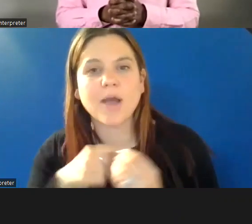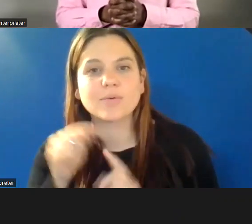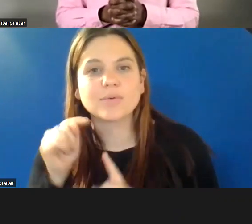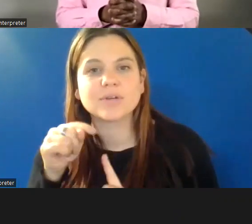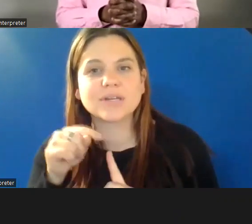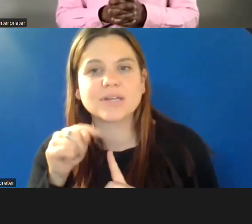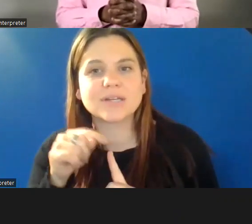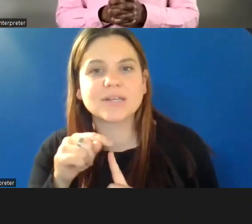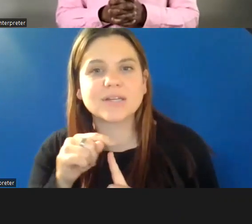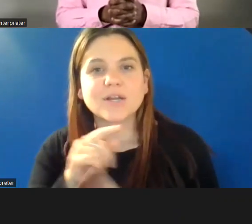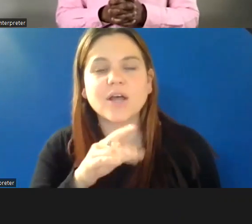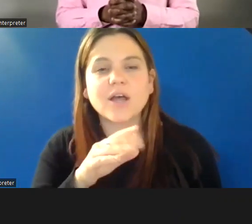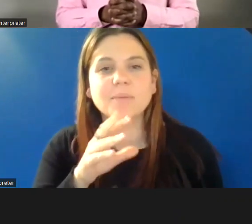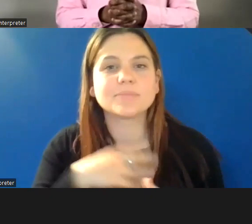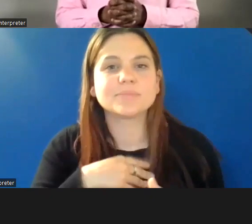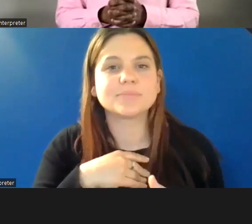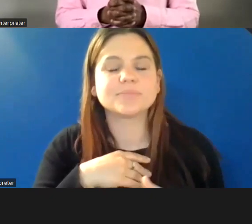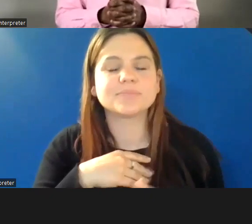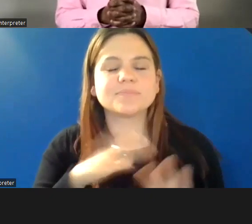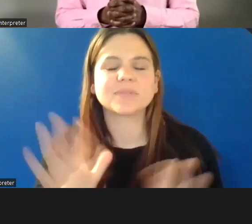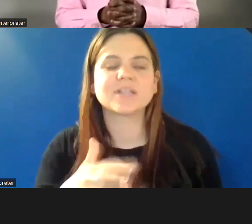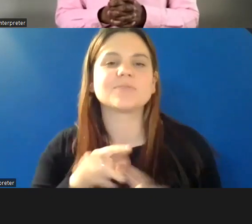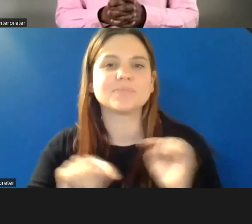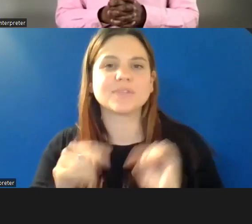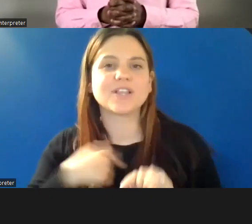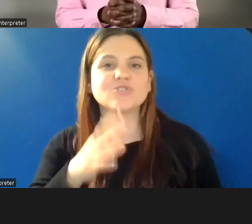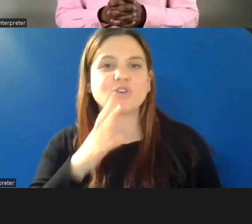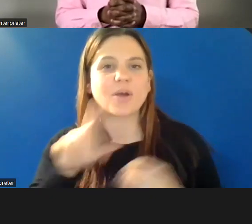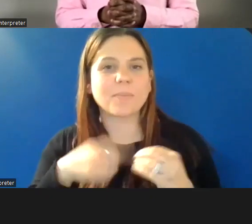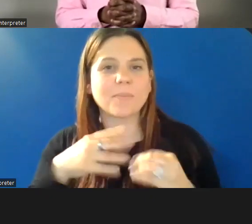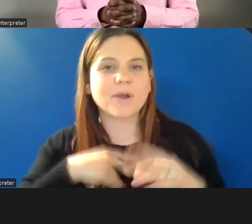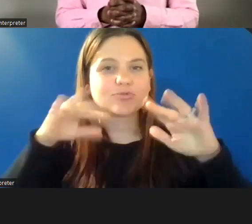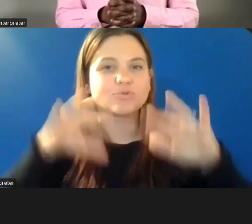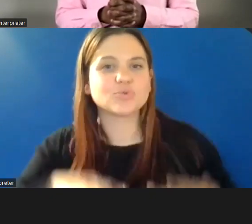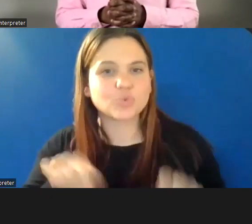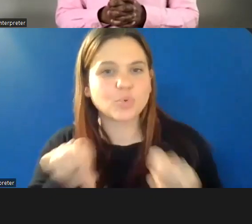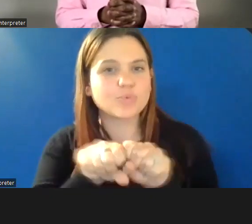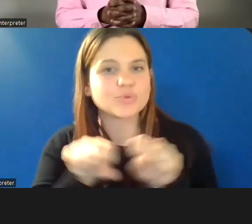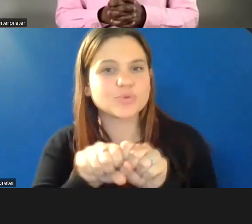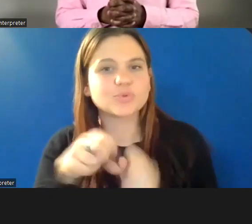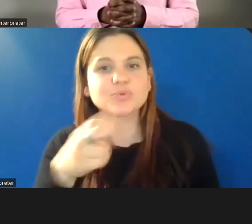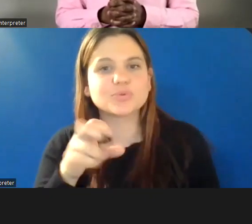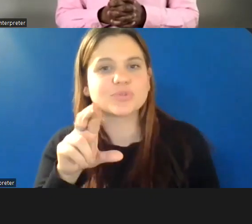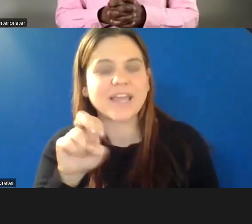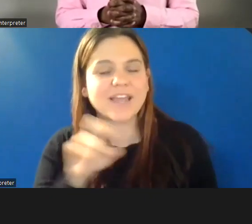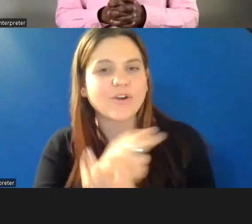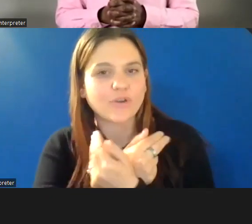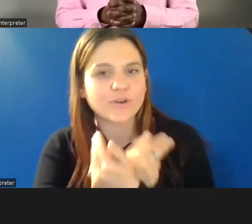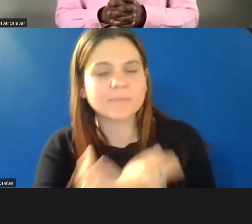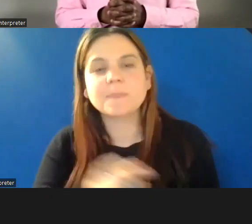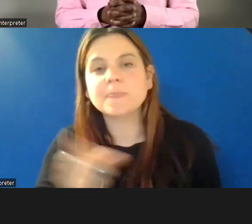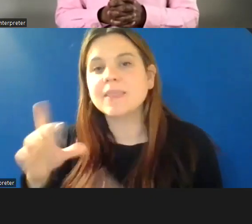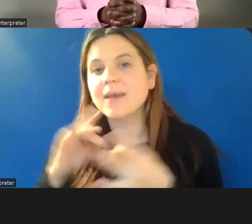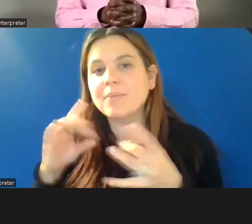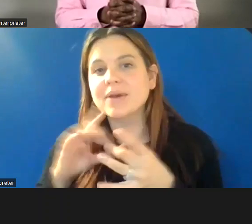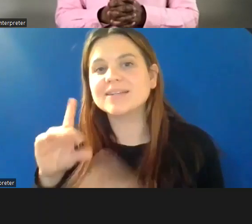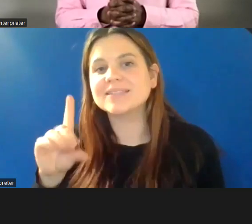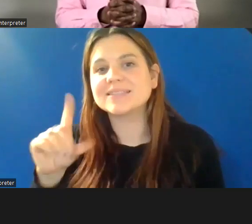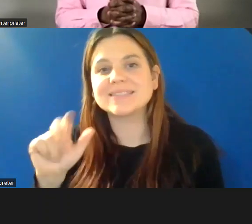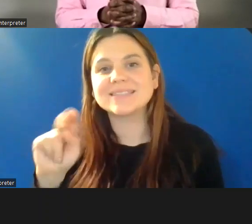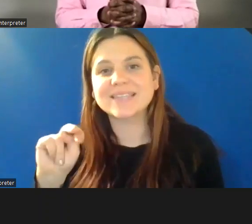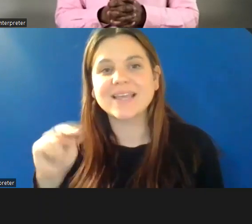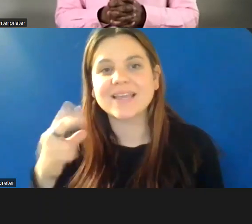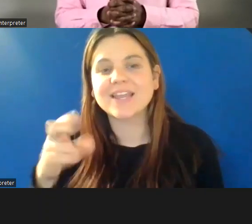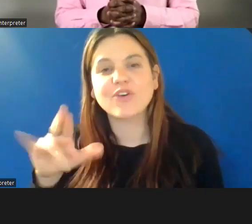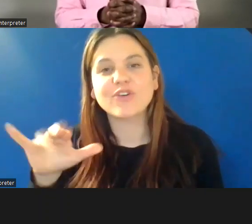snowshoe hare. So there's a comment that Dan Harrison, a PhD student at the